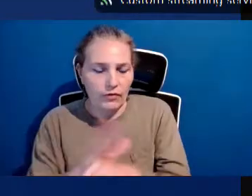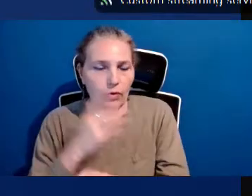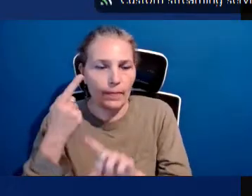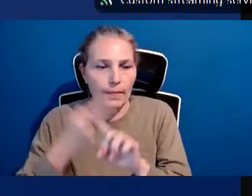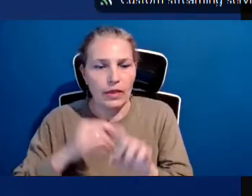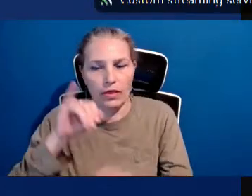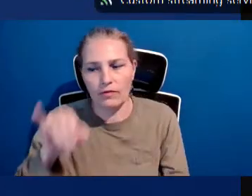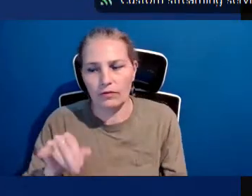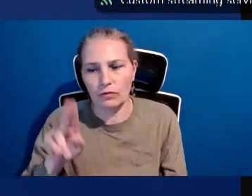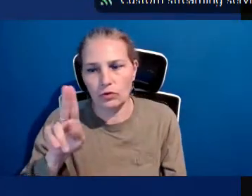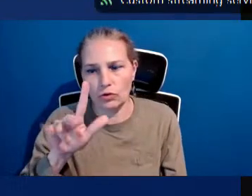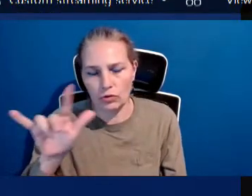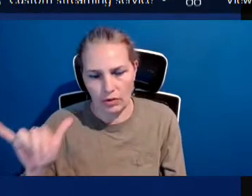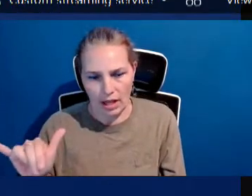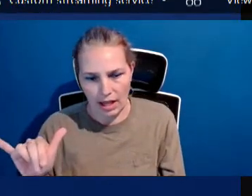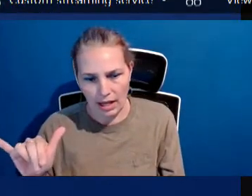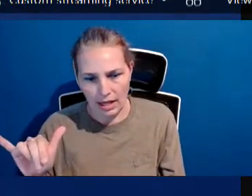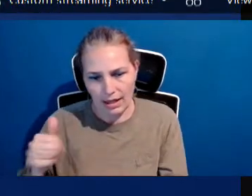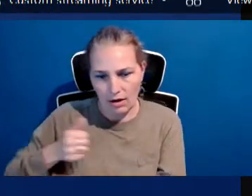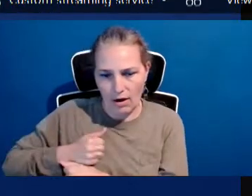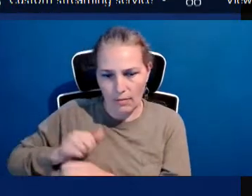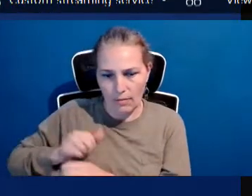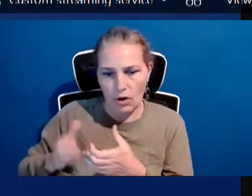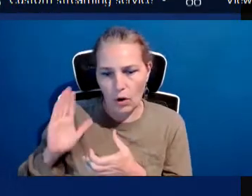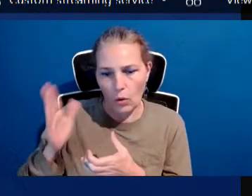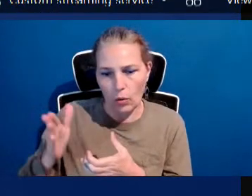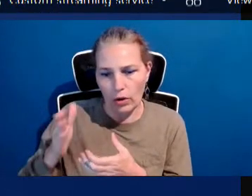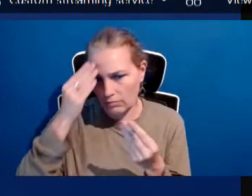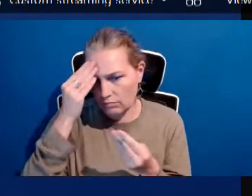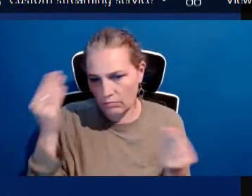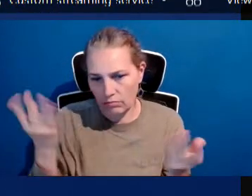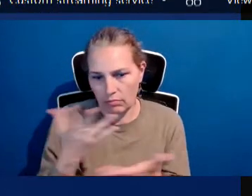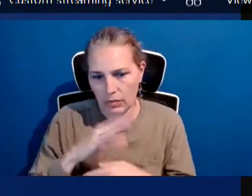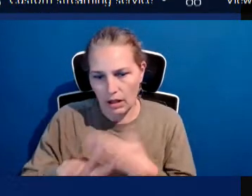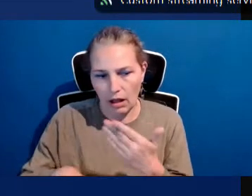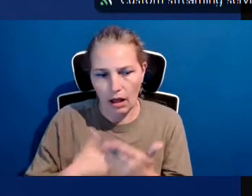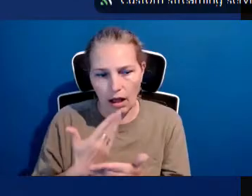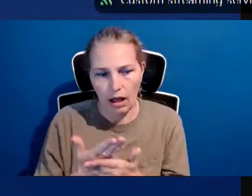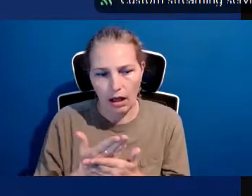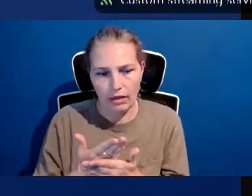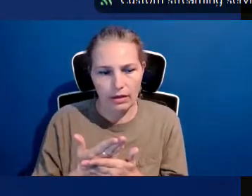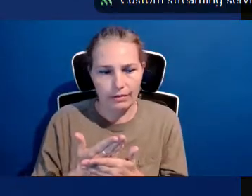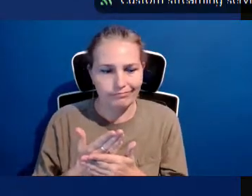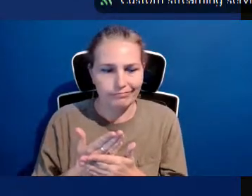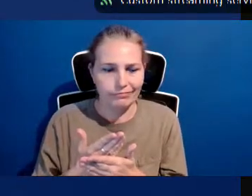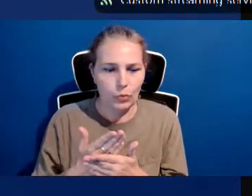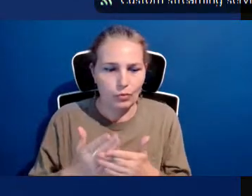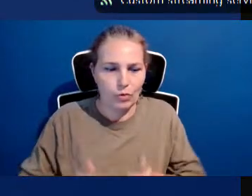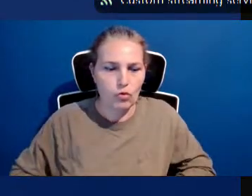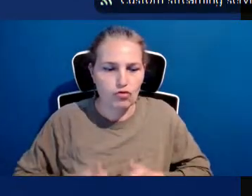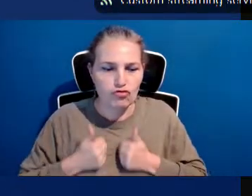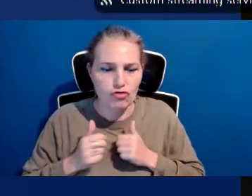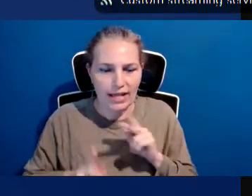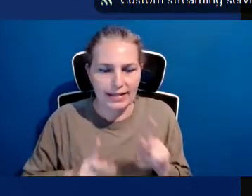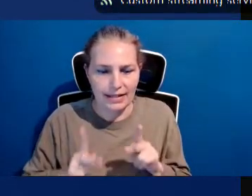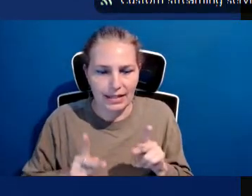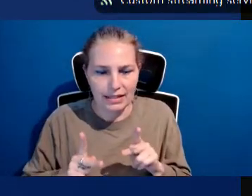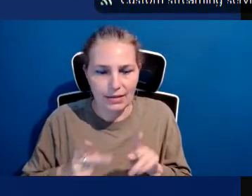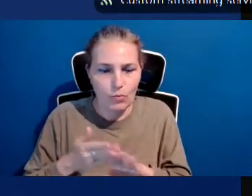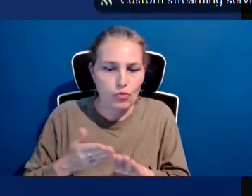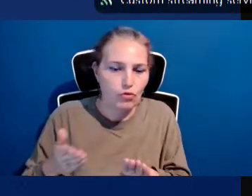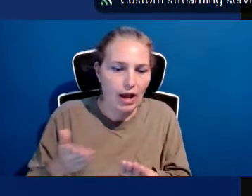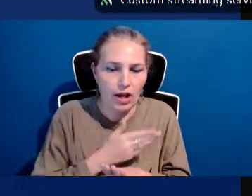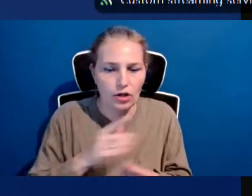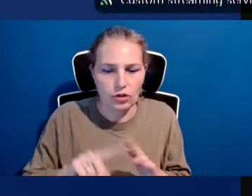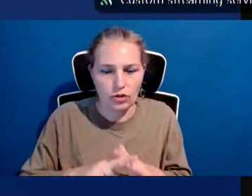Corps will be doing the notice to customers or to residents prior to beginning